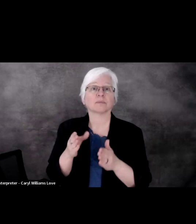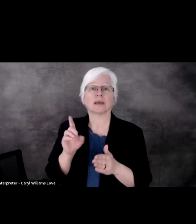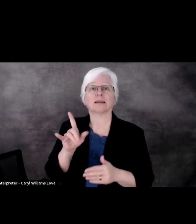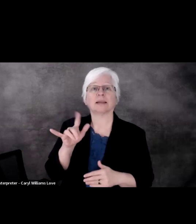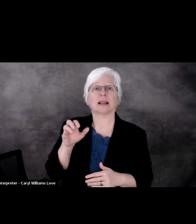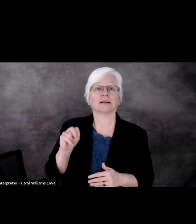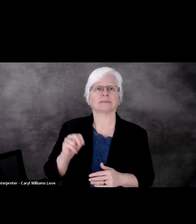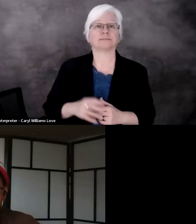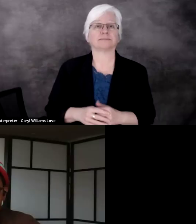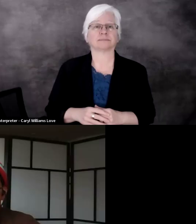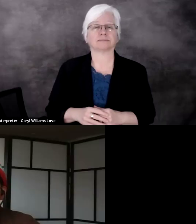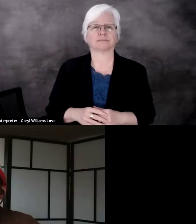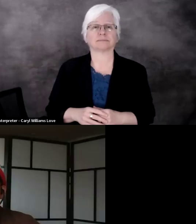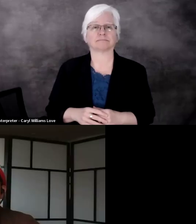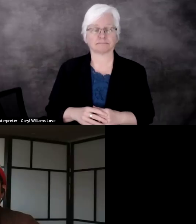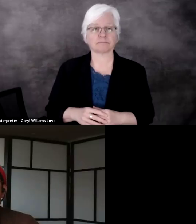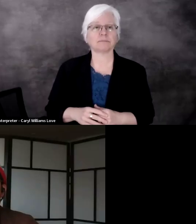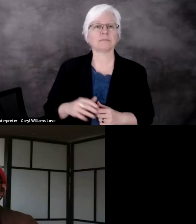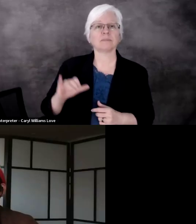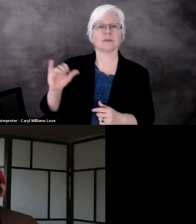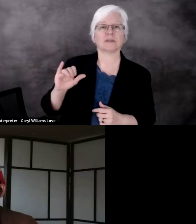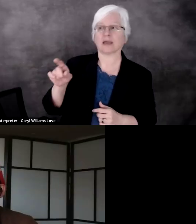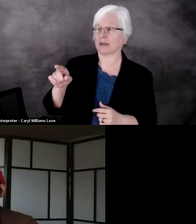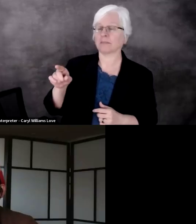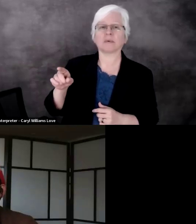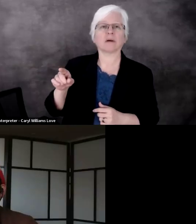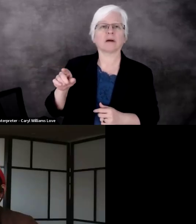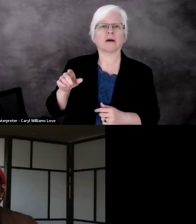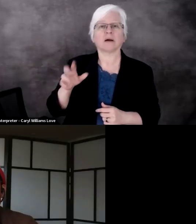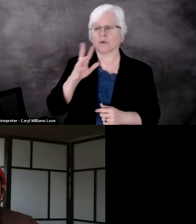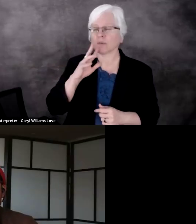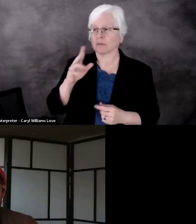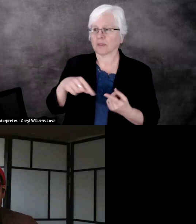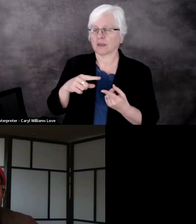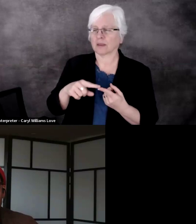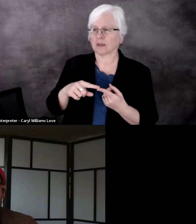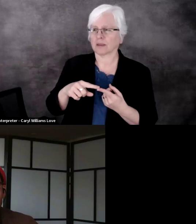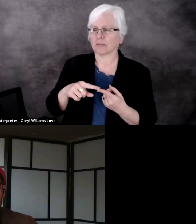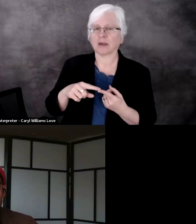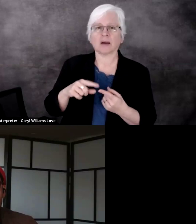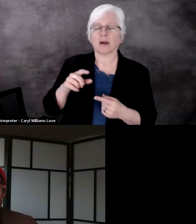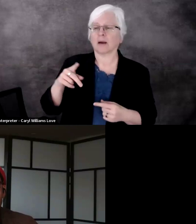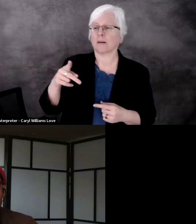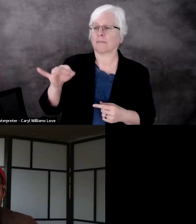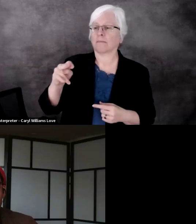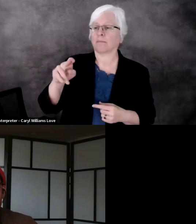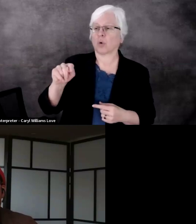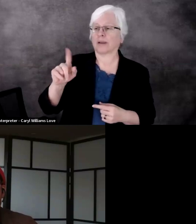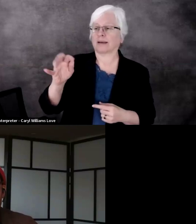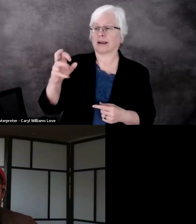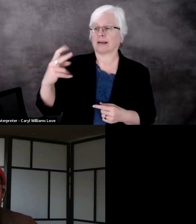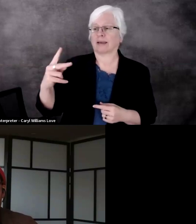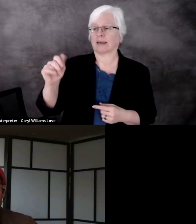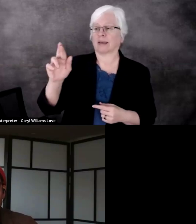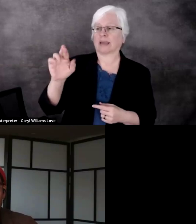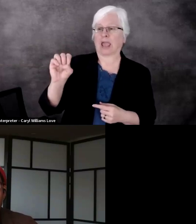Yeah, as what Dr. Snowden was mentioning, that I'm thinking about our tools that we have available through Point Click Care, which notifies us